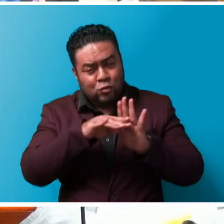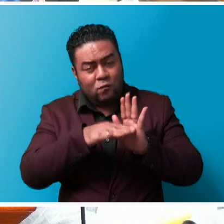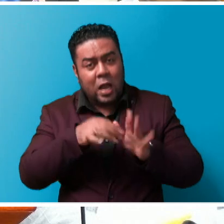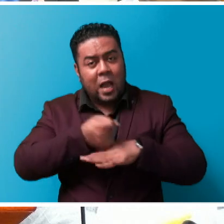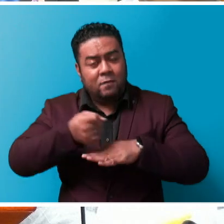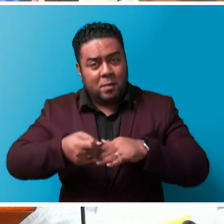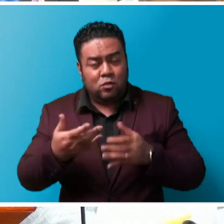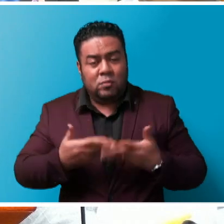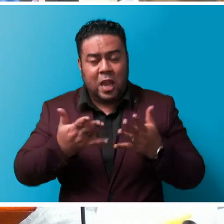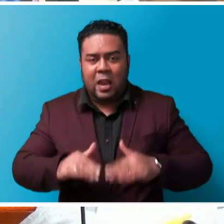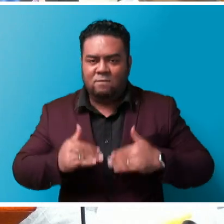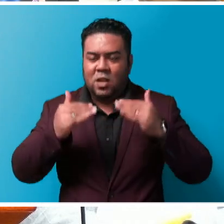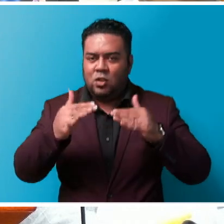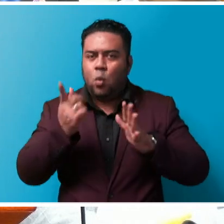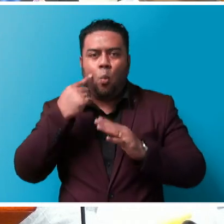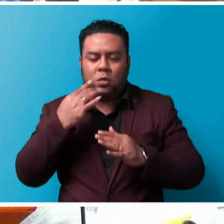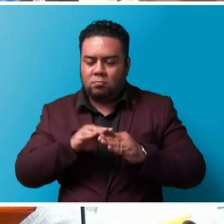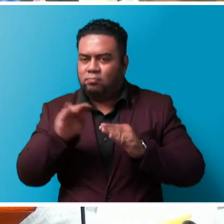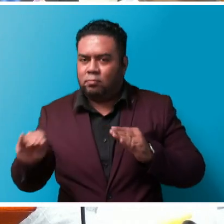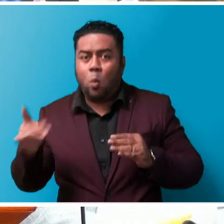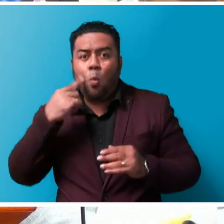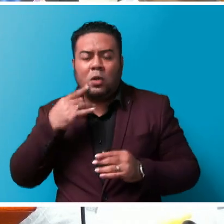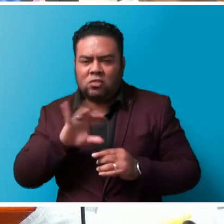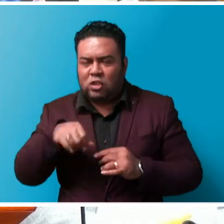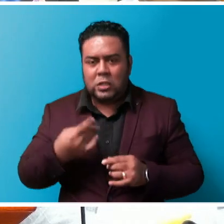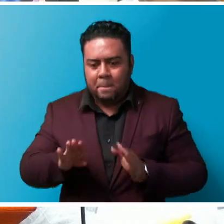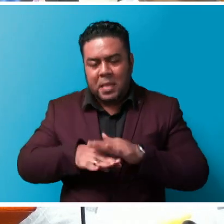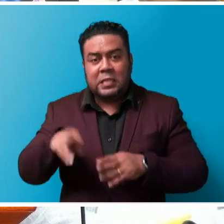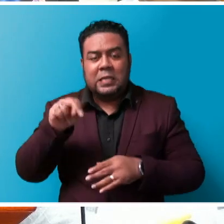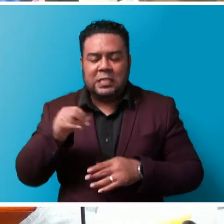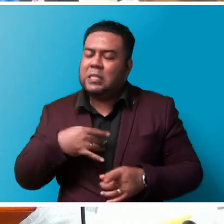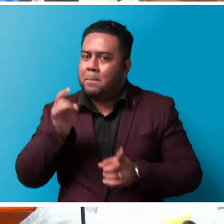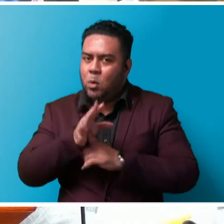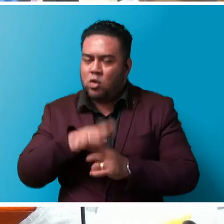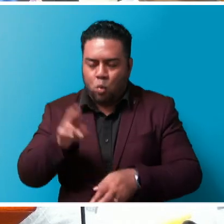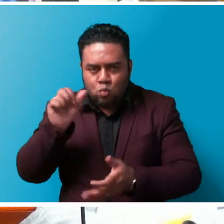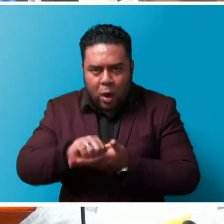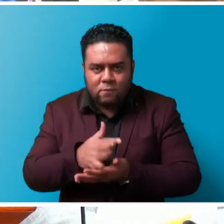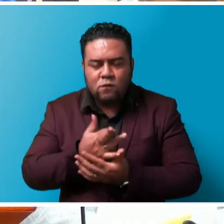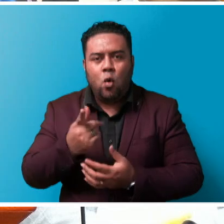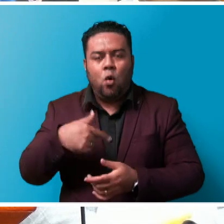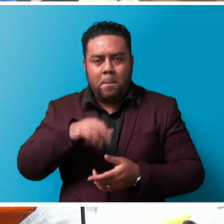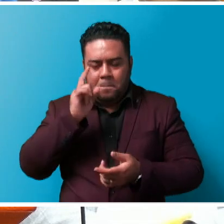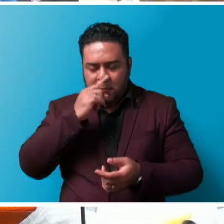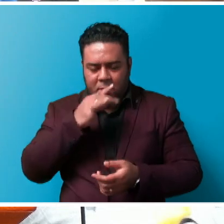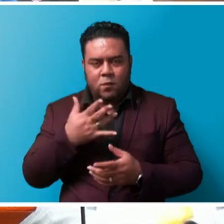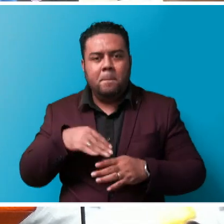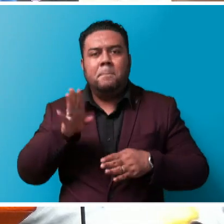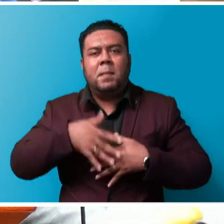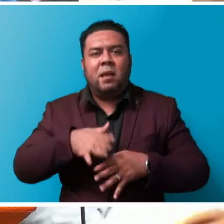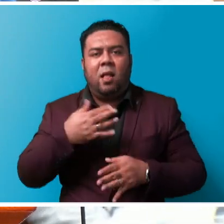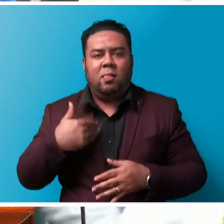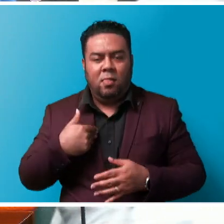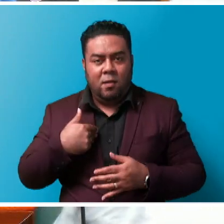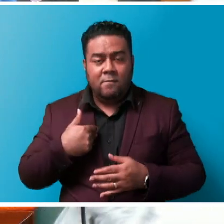to advancing the water sector. Water is not just a basic need, it is a fundamental right and economic driver and pillar of public health. In